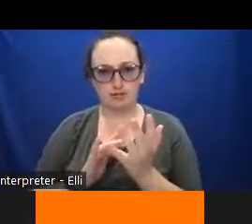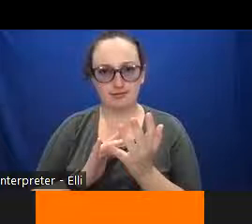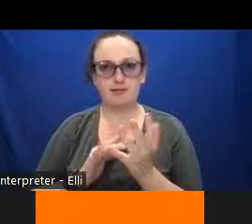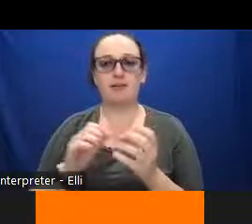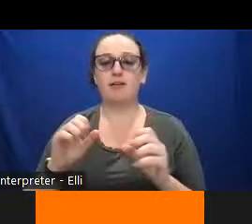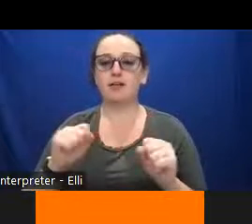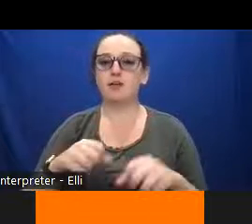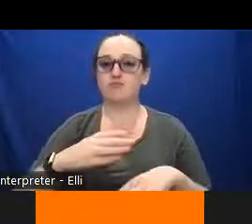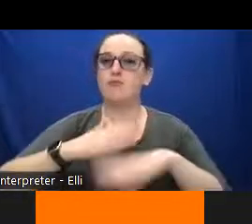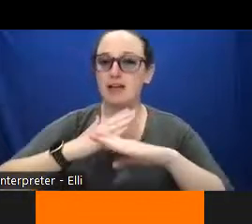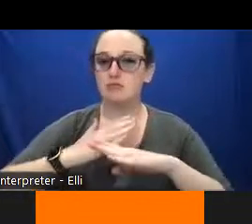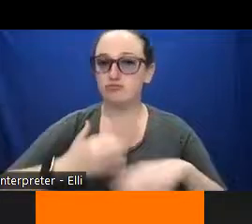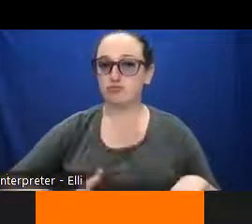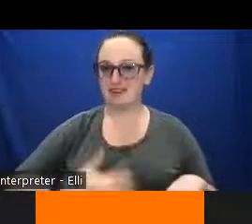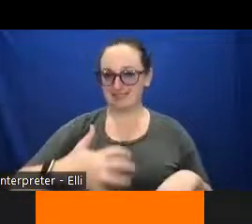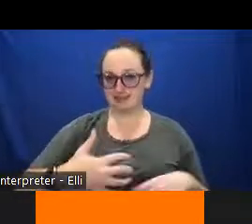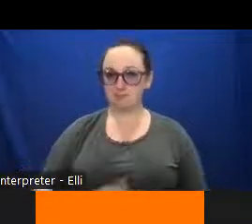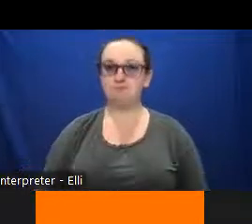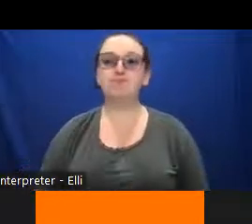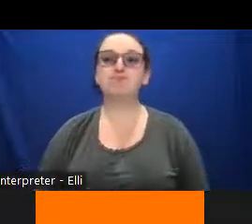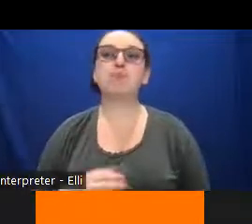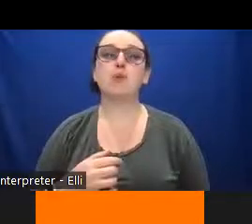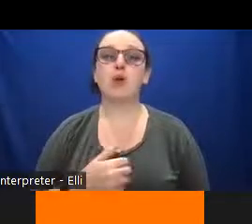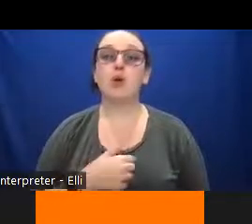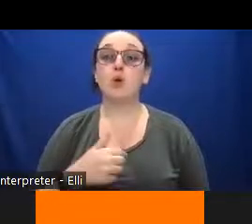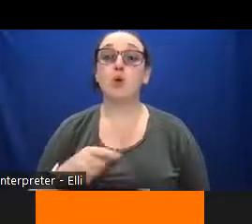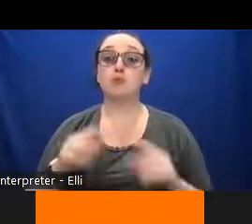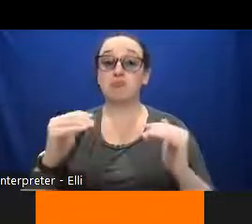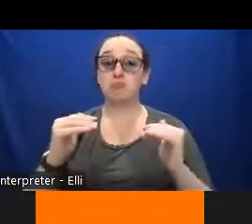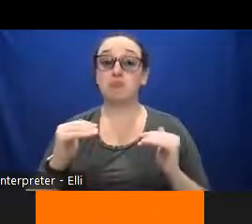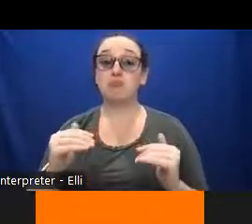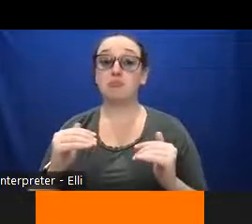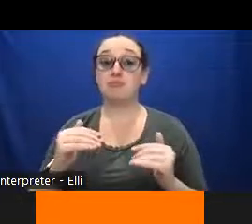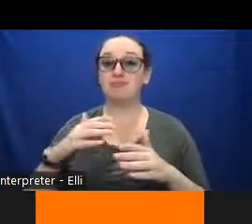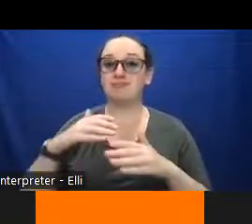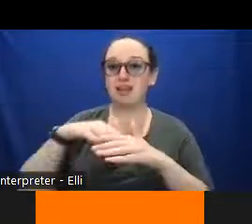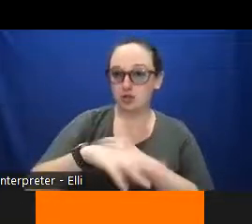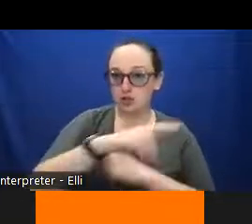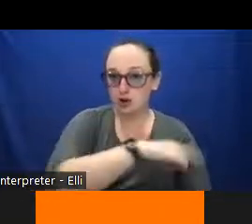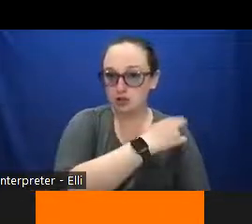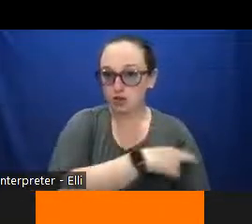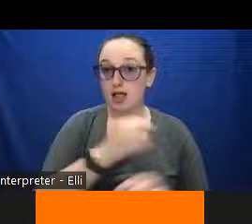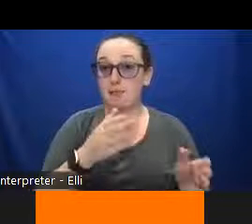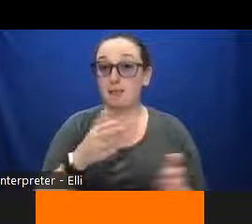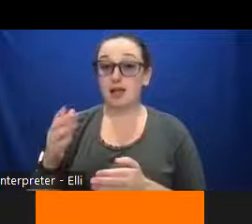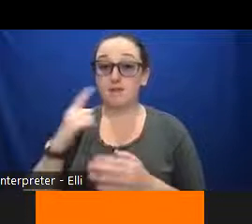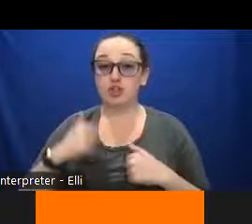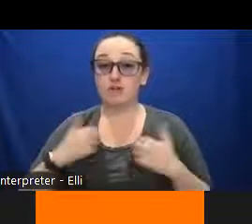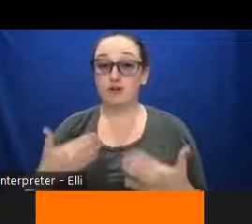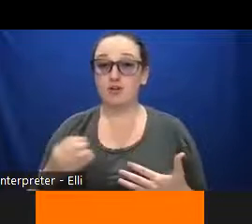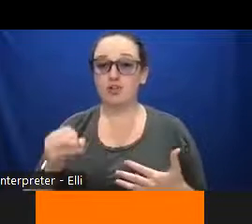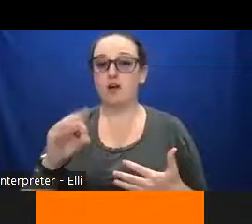can prevent pregnancy. We also provide admission and planning for survivors of